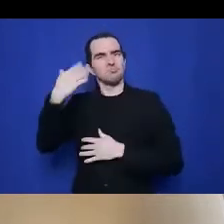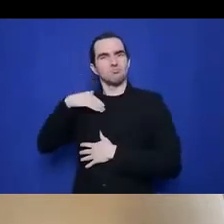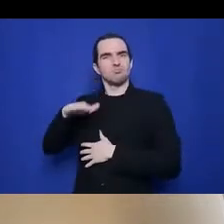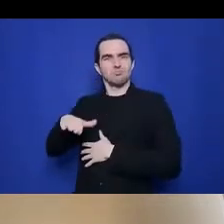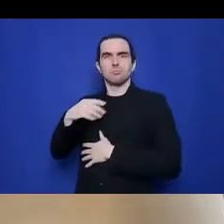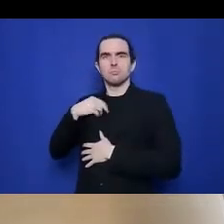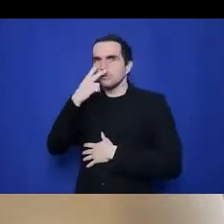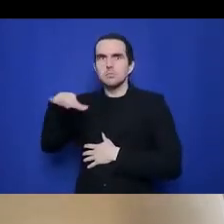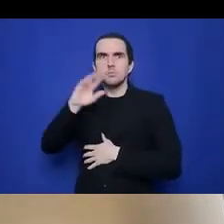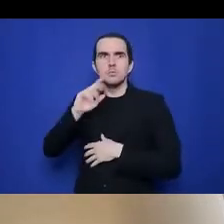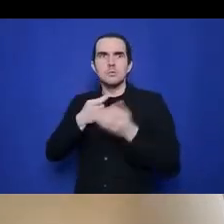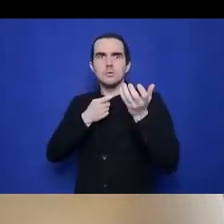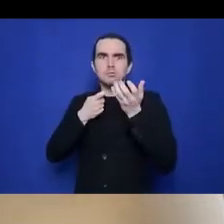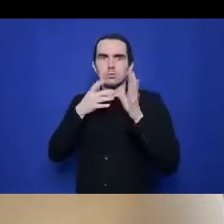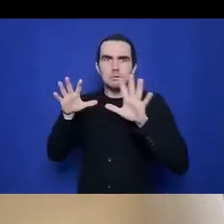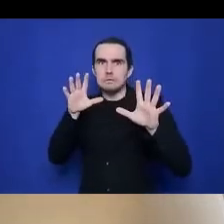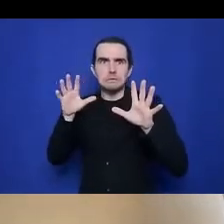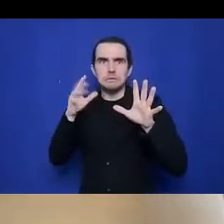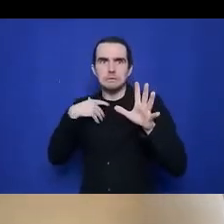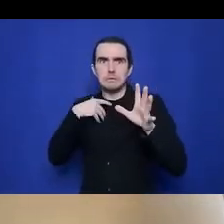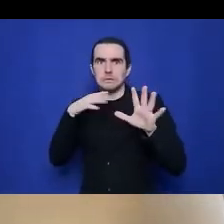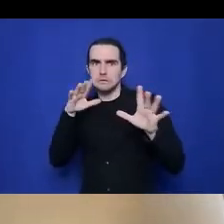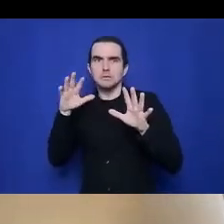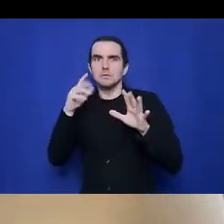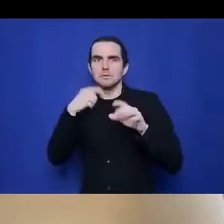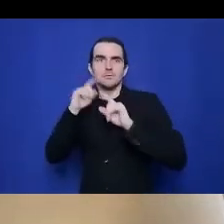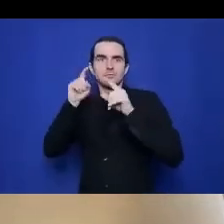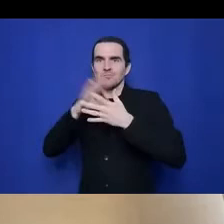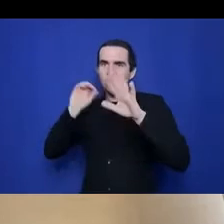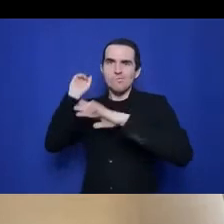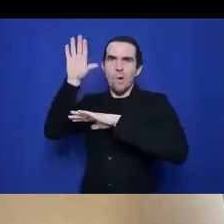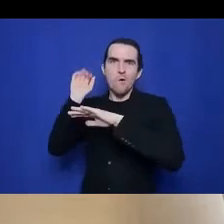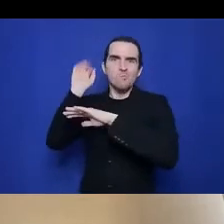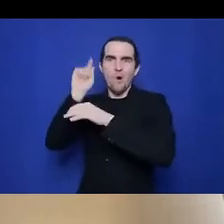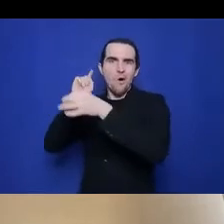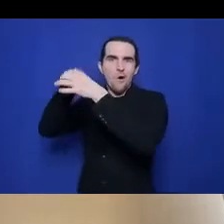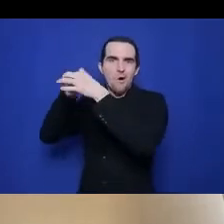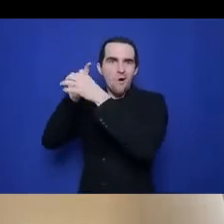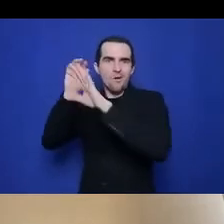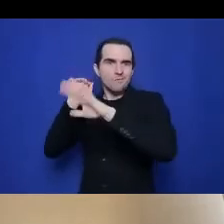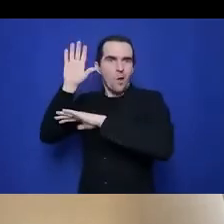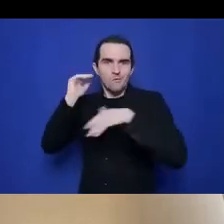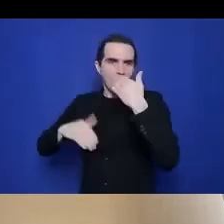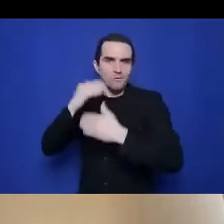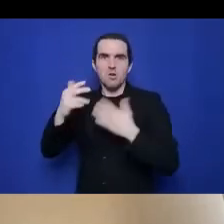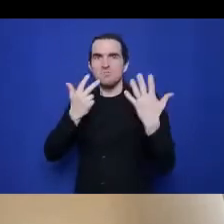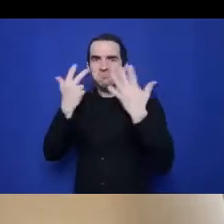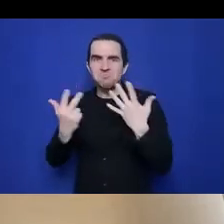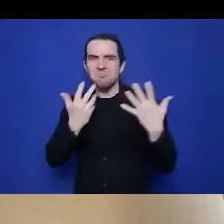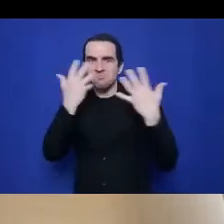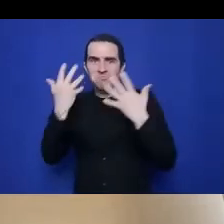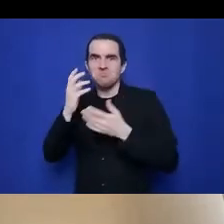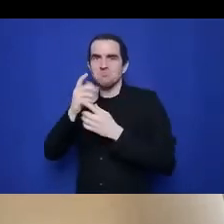better than me so I could lead a team. Being able to have access to a facility that I didn't have to worry